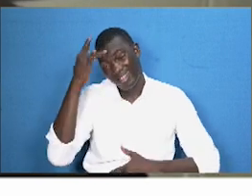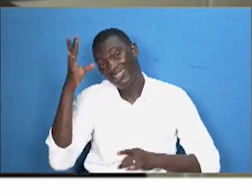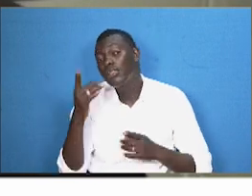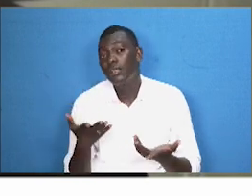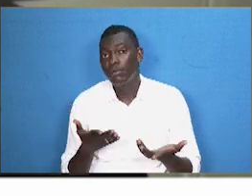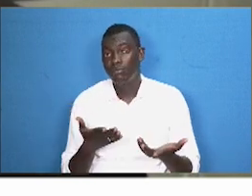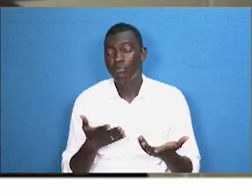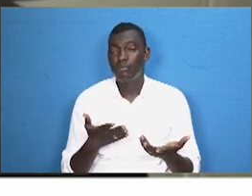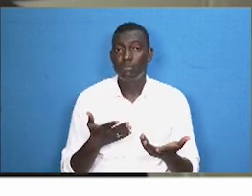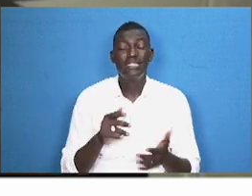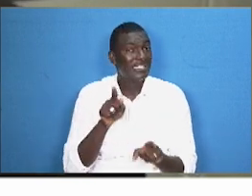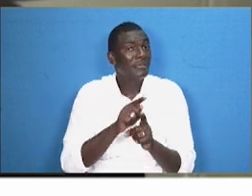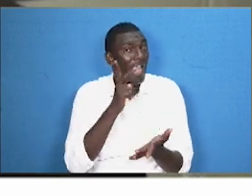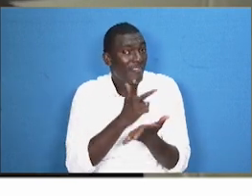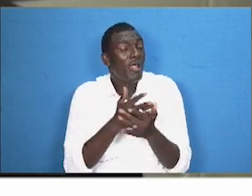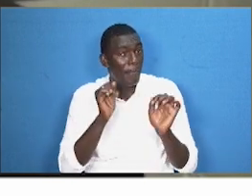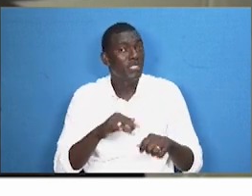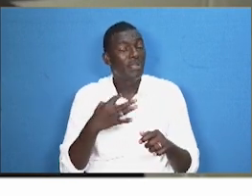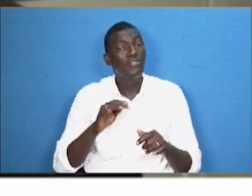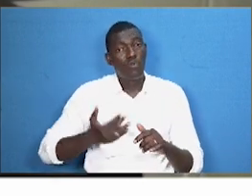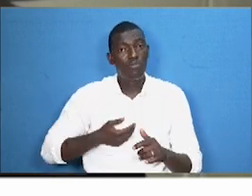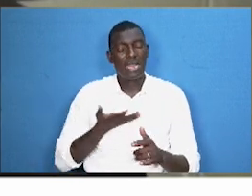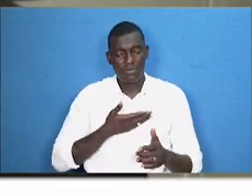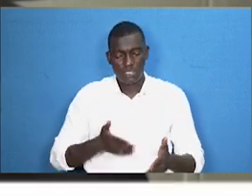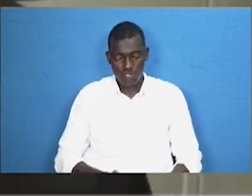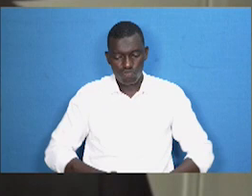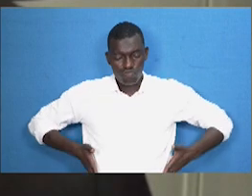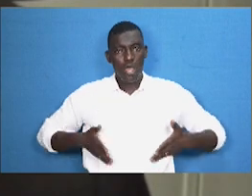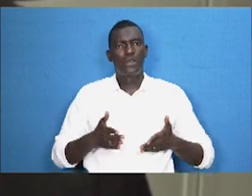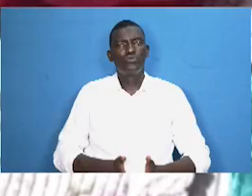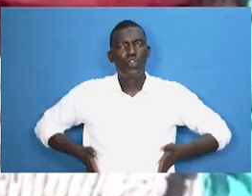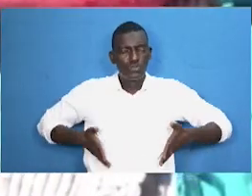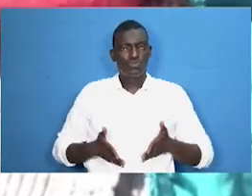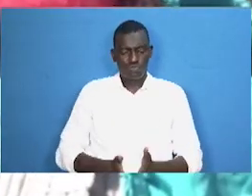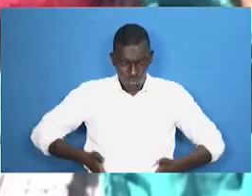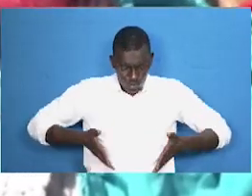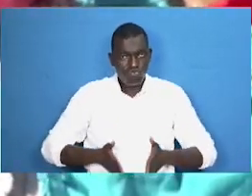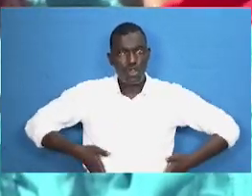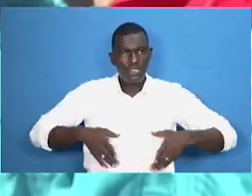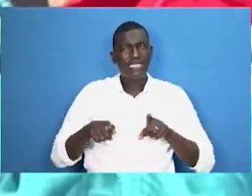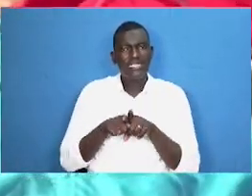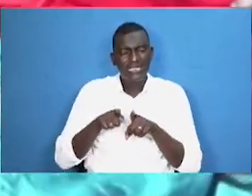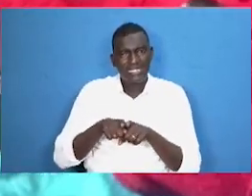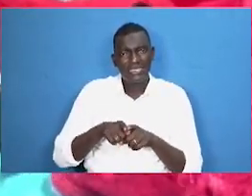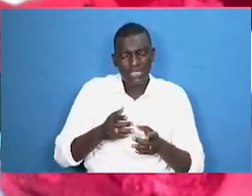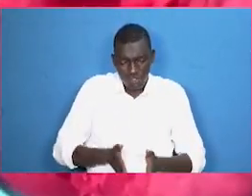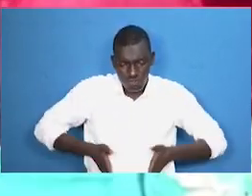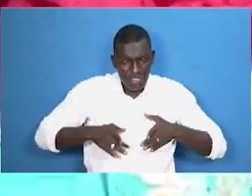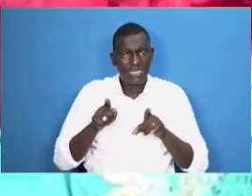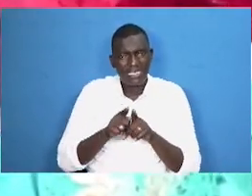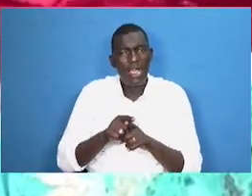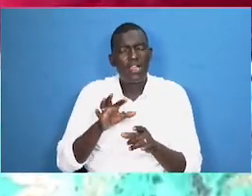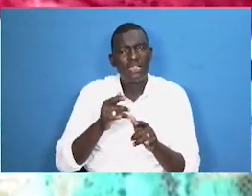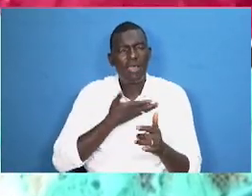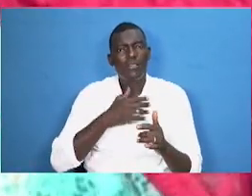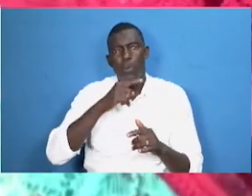have some discharge disorders. You know, you will have some orders of discharge. That is because of the yeast, you know, the